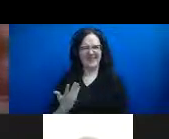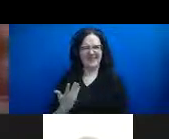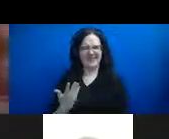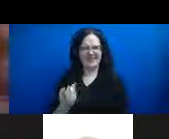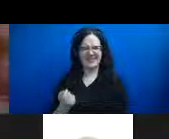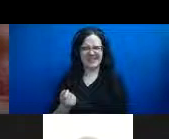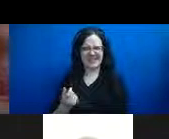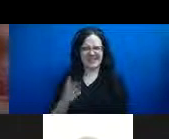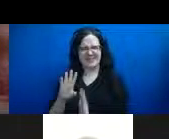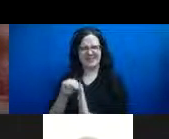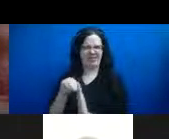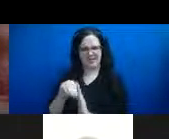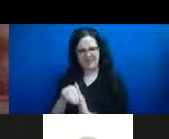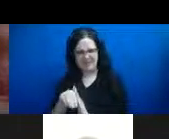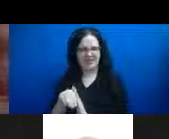downturn in my,